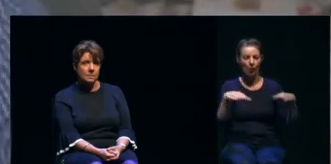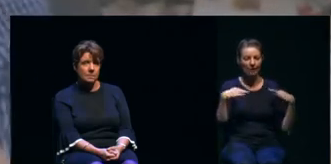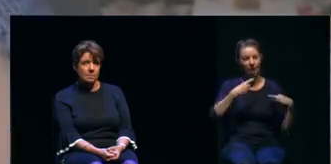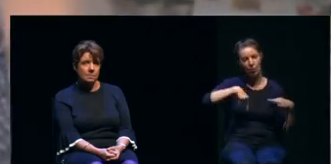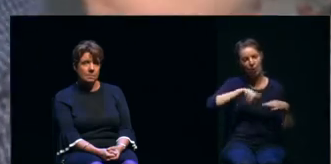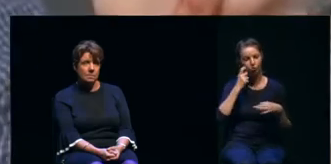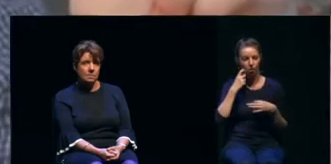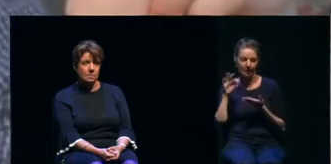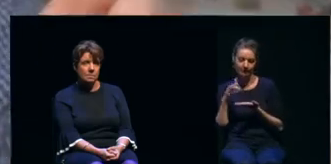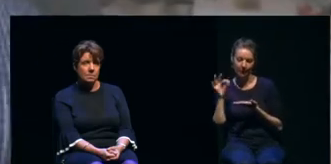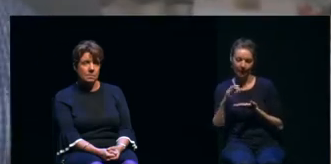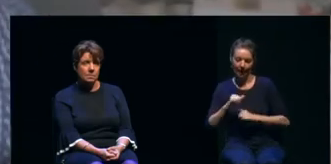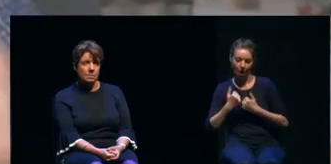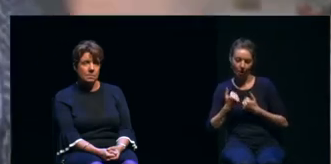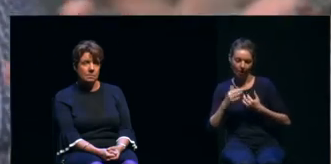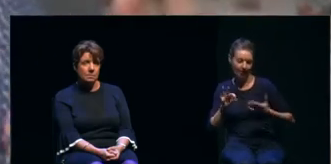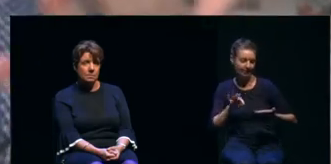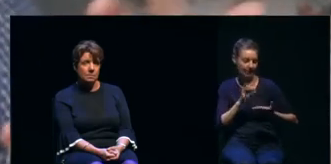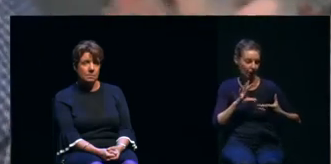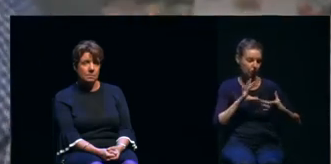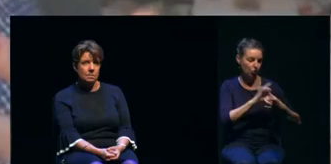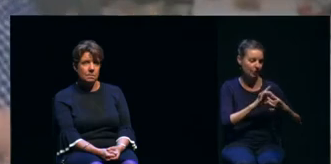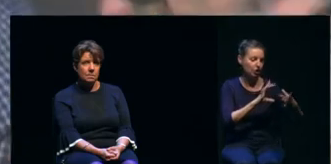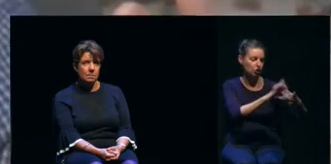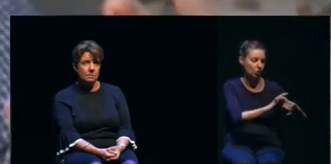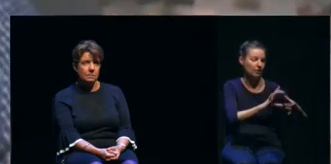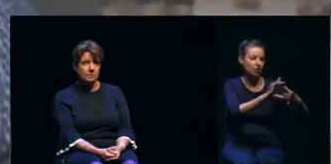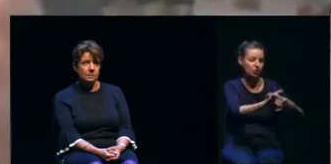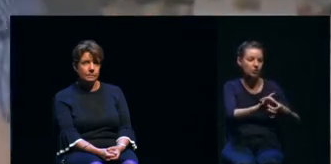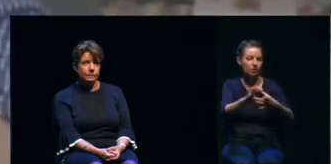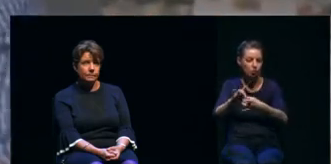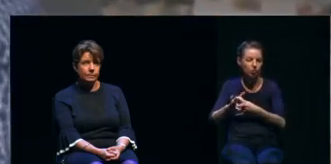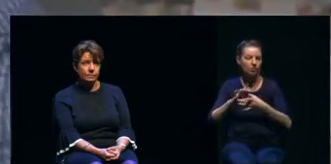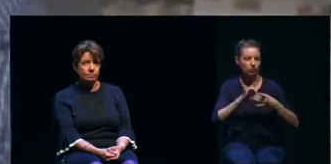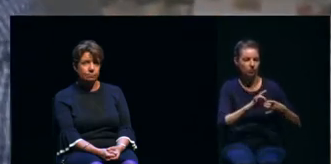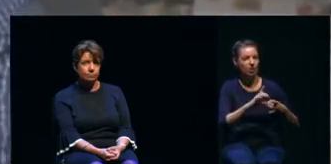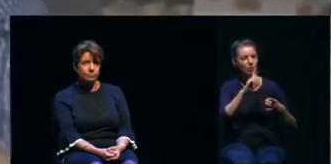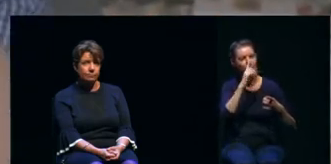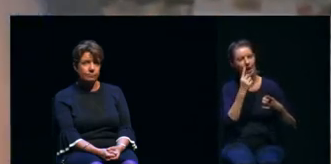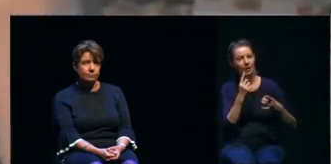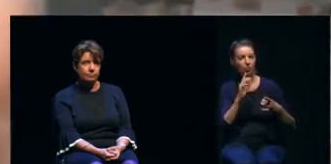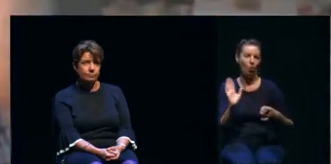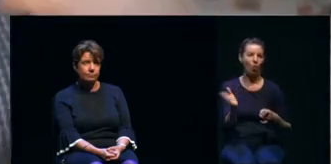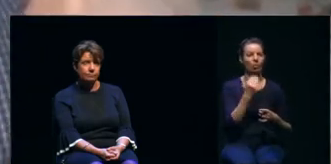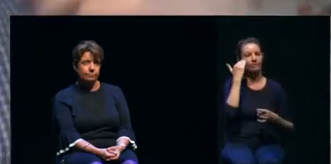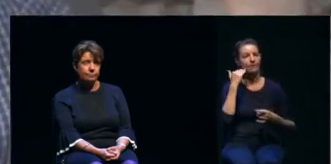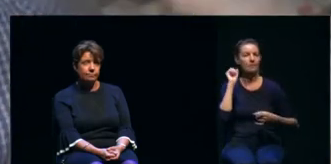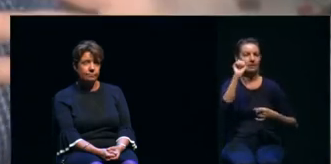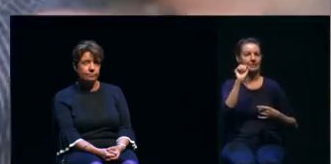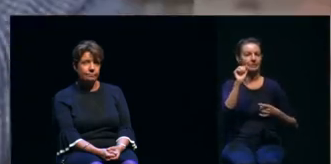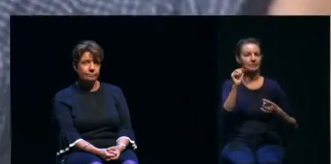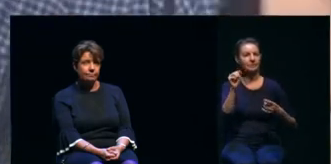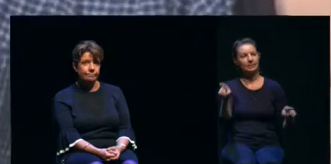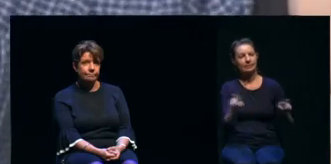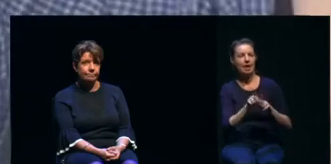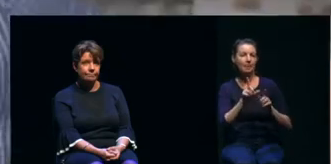square and sew it to another one. You know, all the feminism doesn't ever get done in one day. Everybody's just doing a tiny bit and sewing it to the next tiny bit and